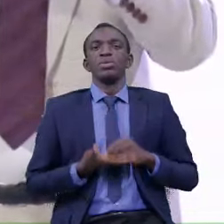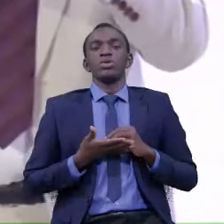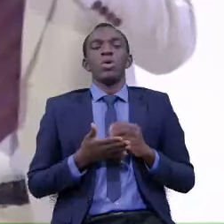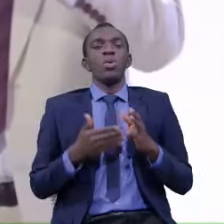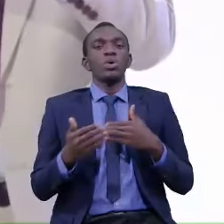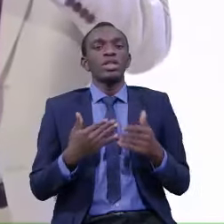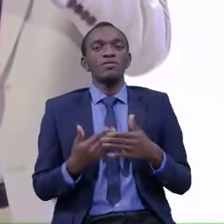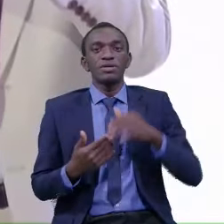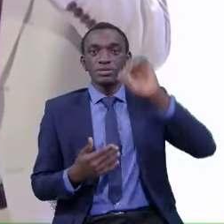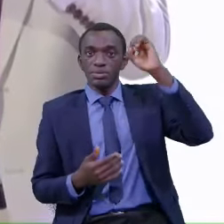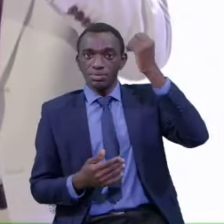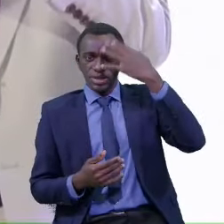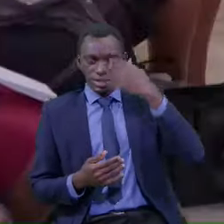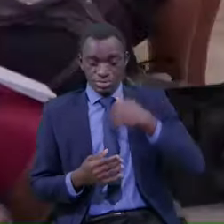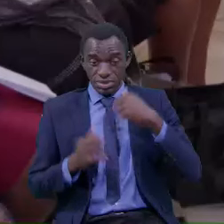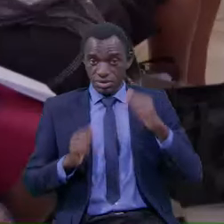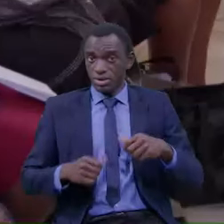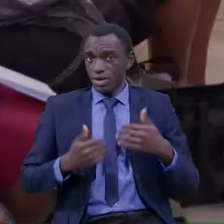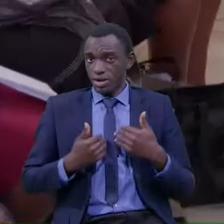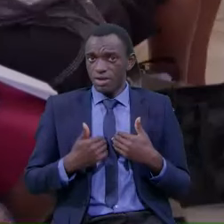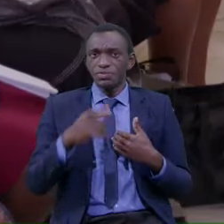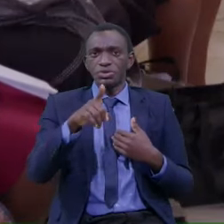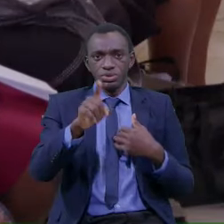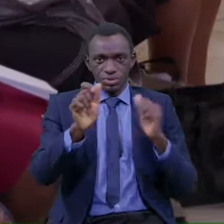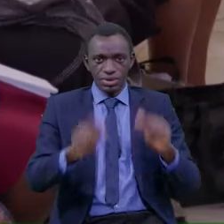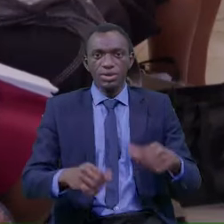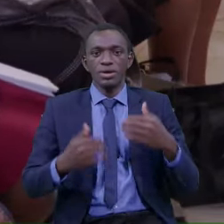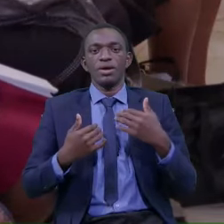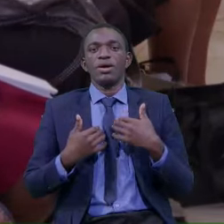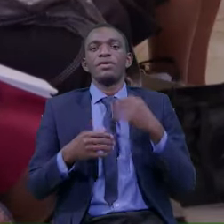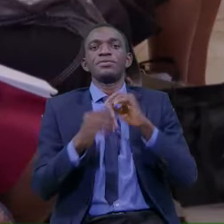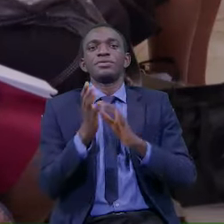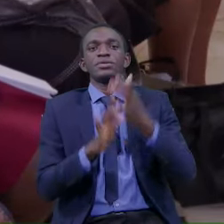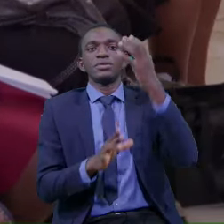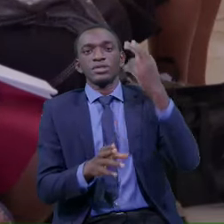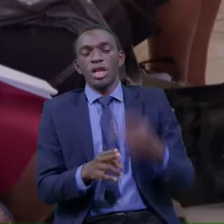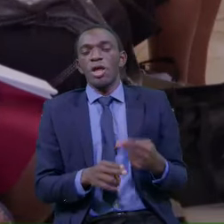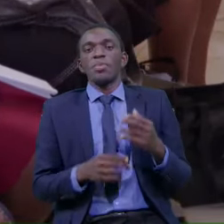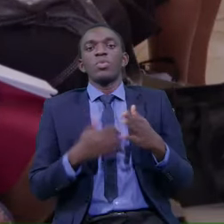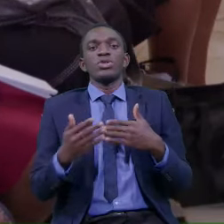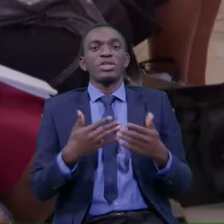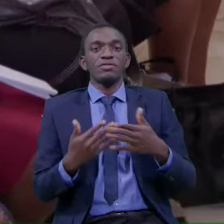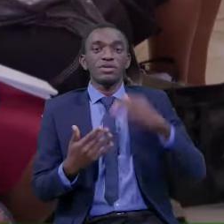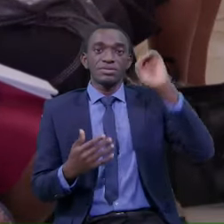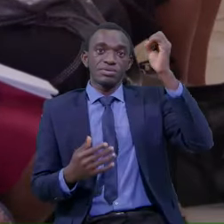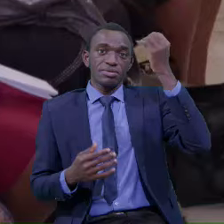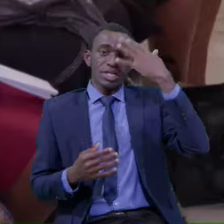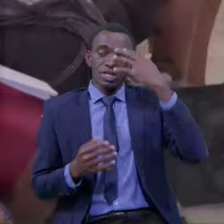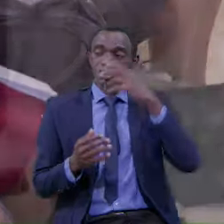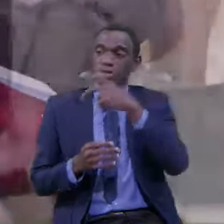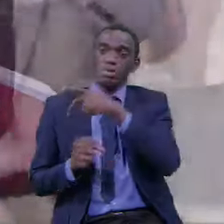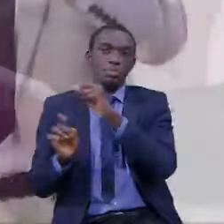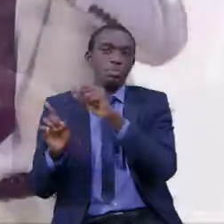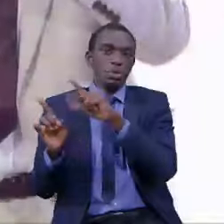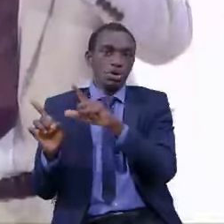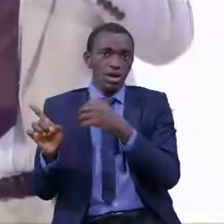have, you can have. Whatever grace Paul or Peter, whatever grace they